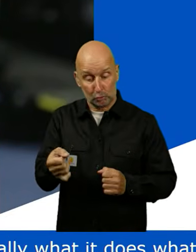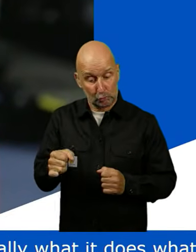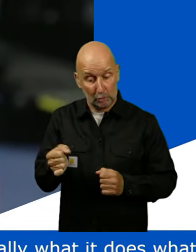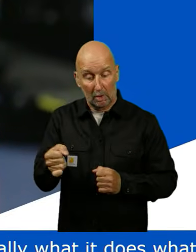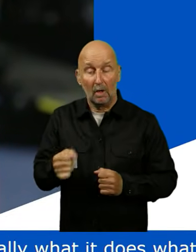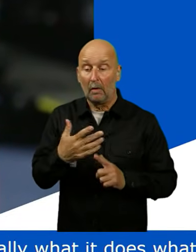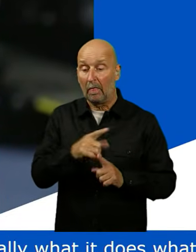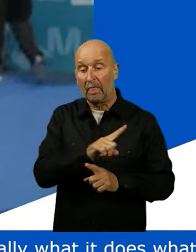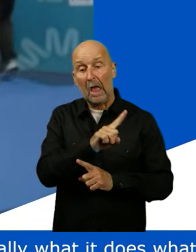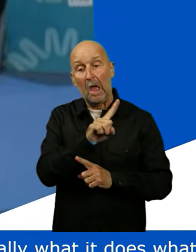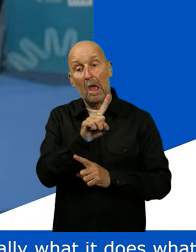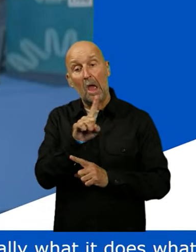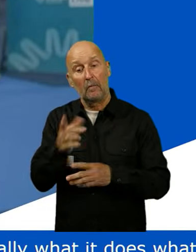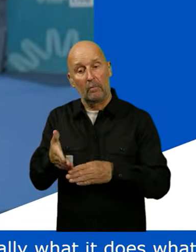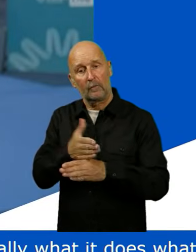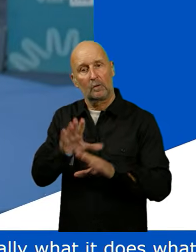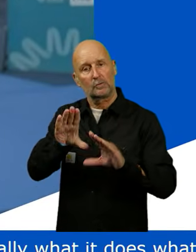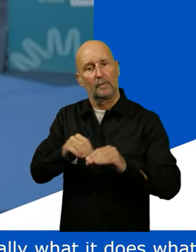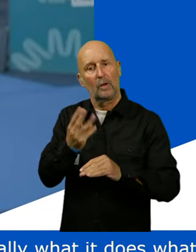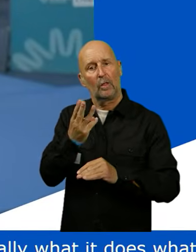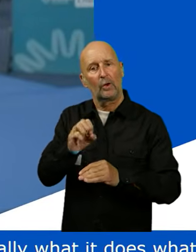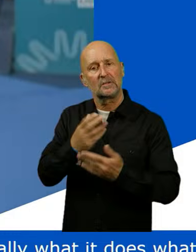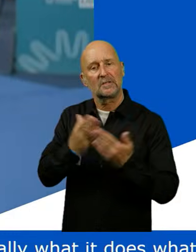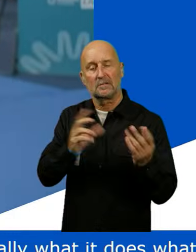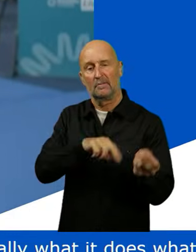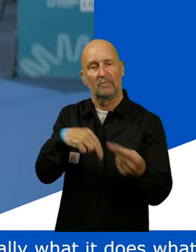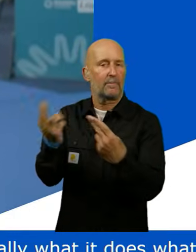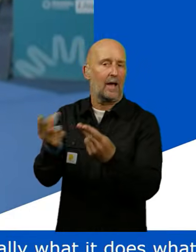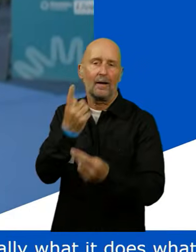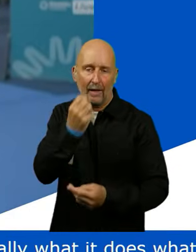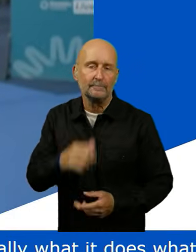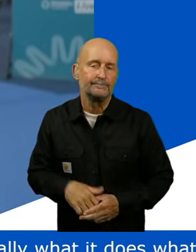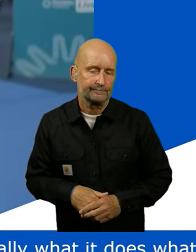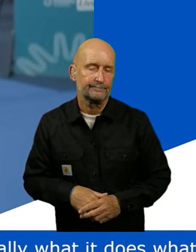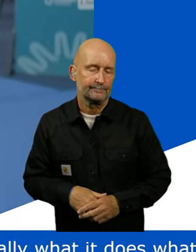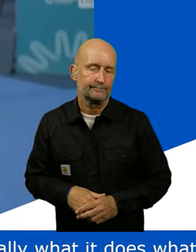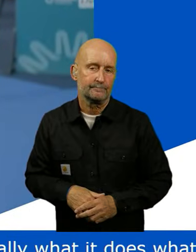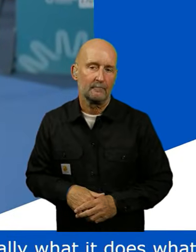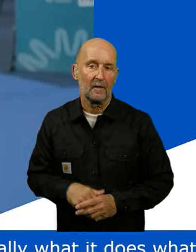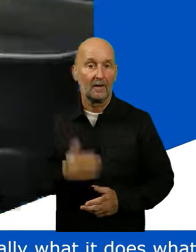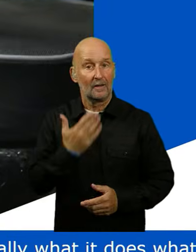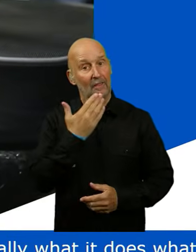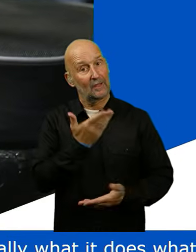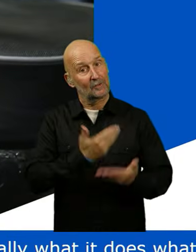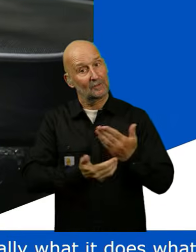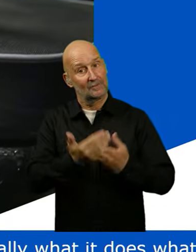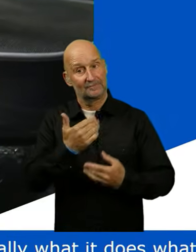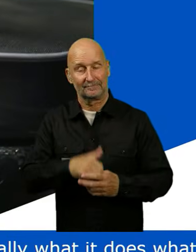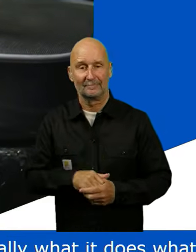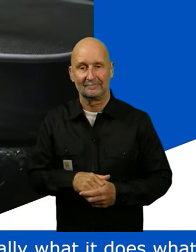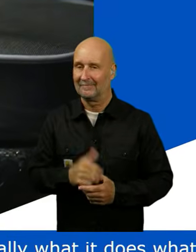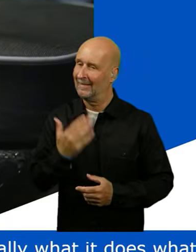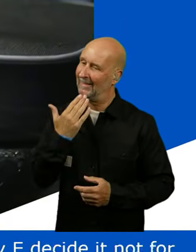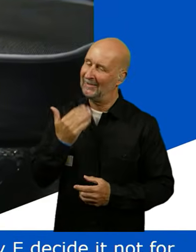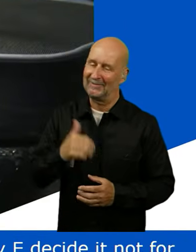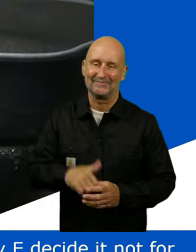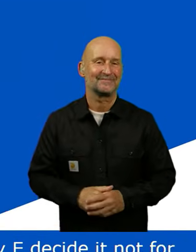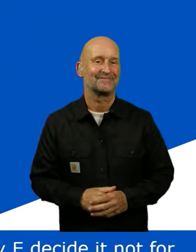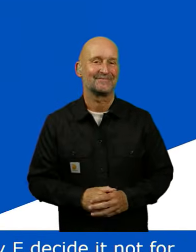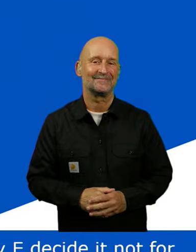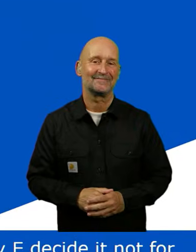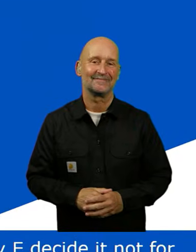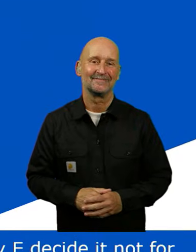after a while it's not for me, they can always return it. Right. Okay. Well, Steve, it's great. Thanks for your time. Lovely. Thank you.